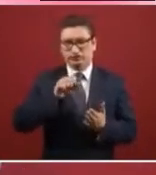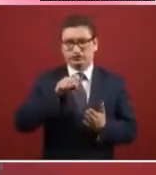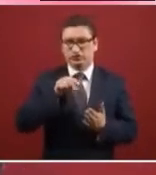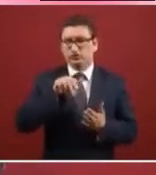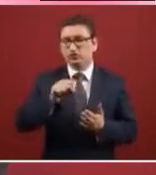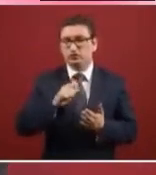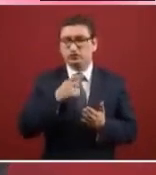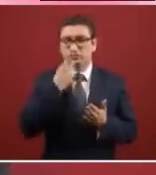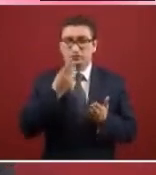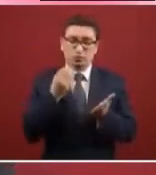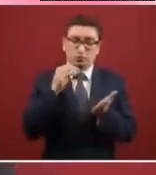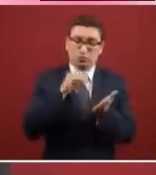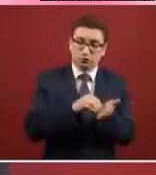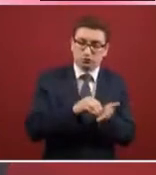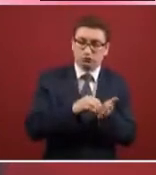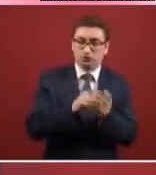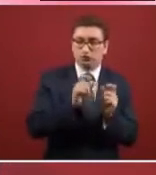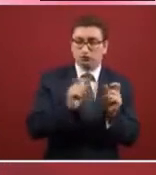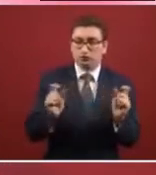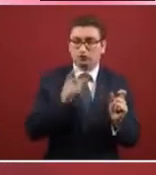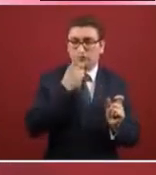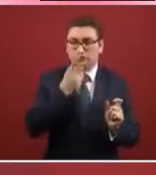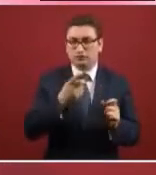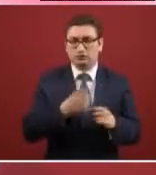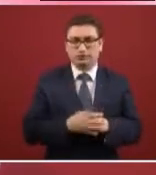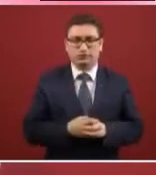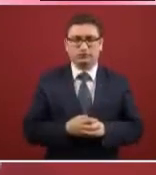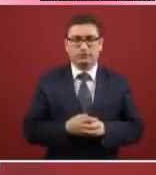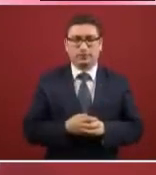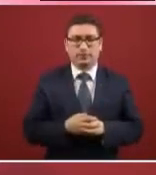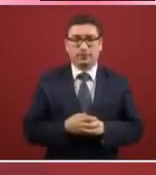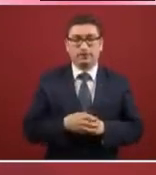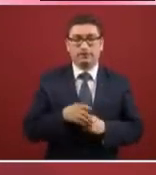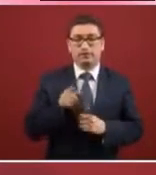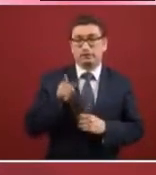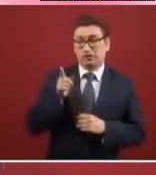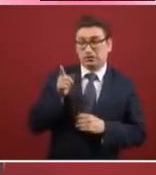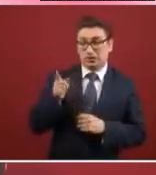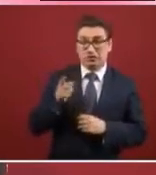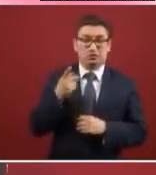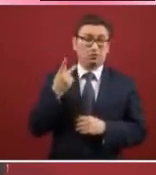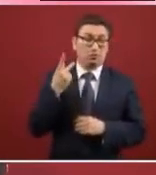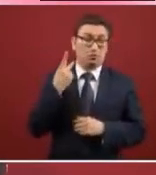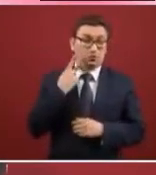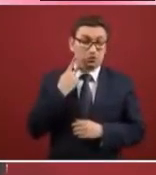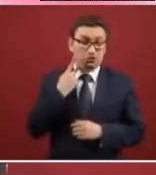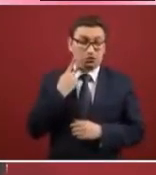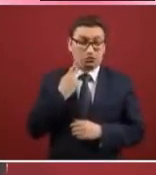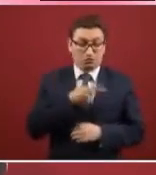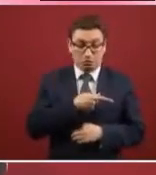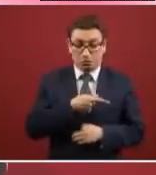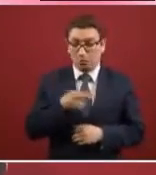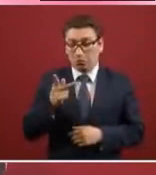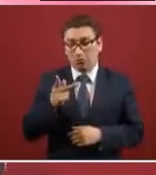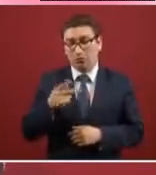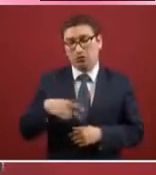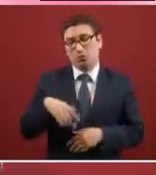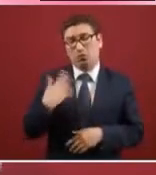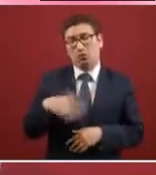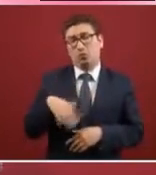hubo otra frase. They used to have a phrase. Político pobre, pobre político. They had a poor